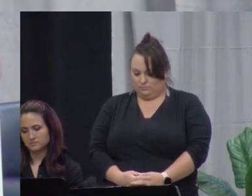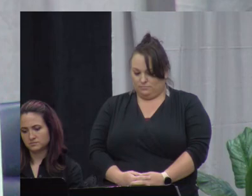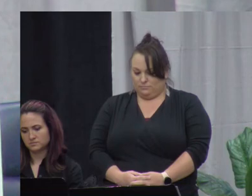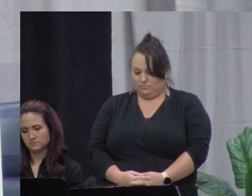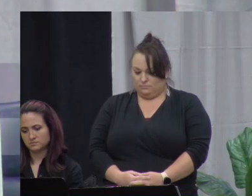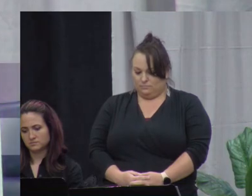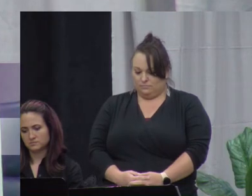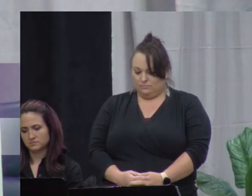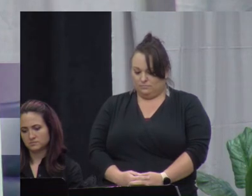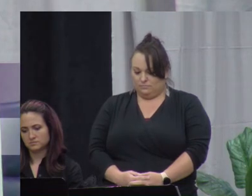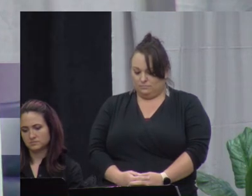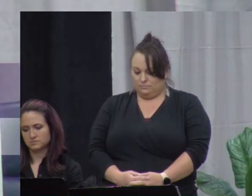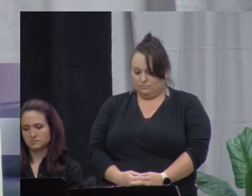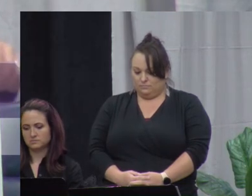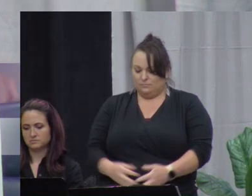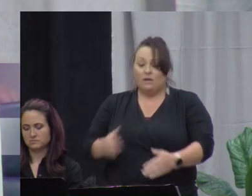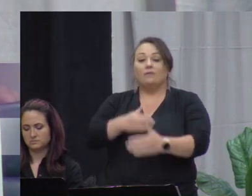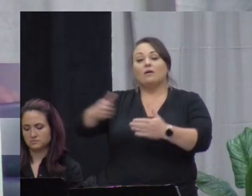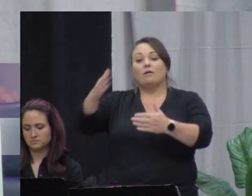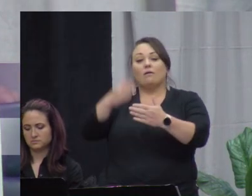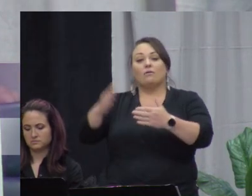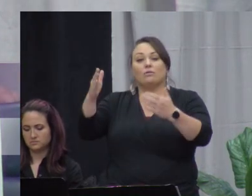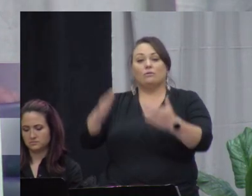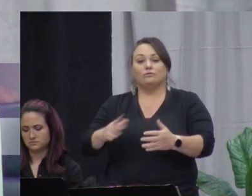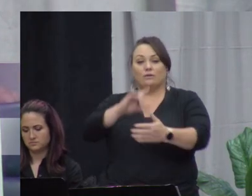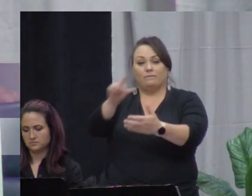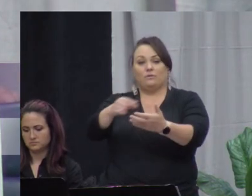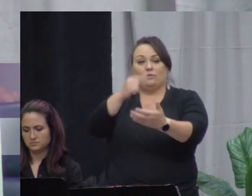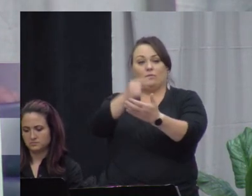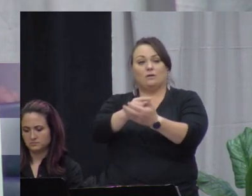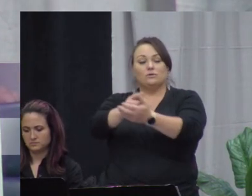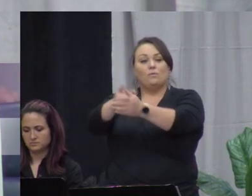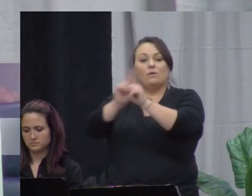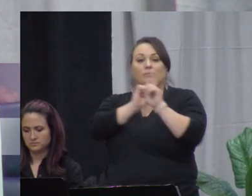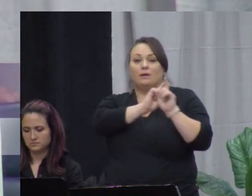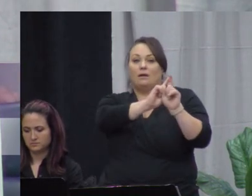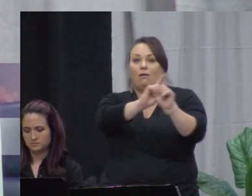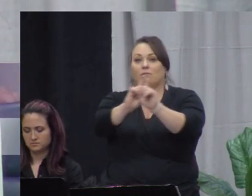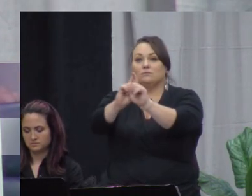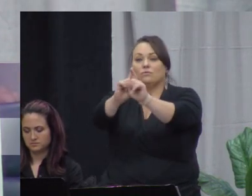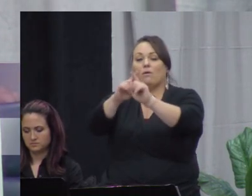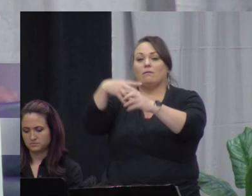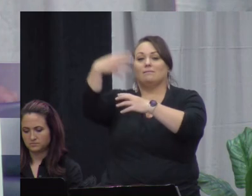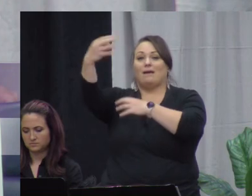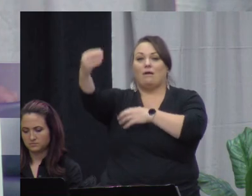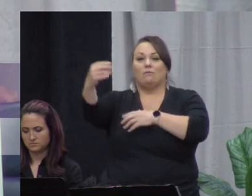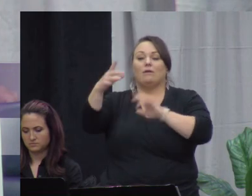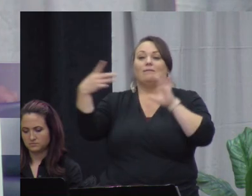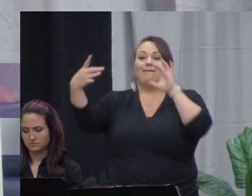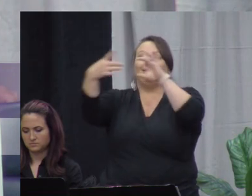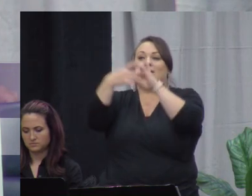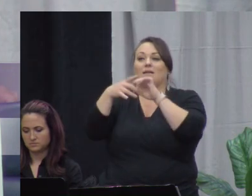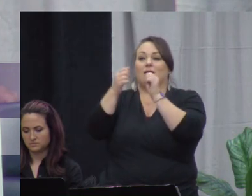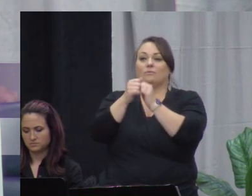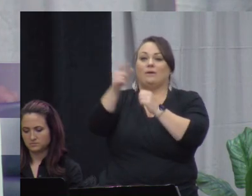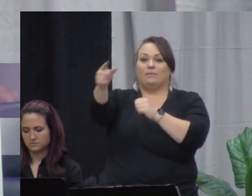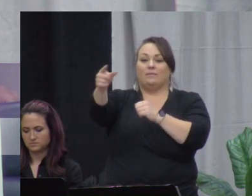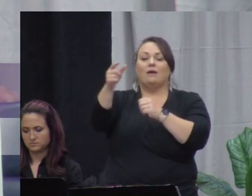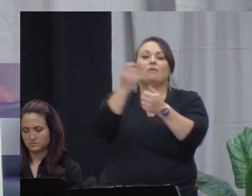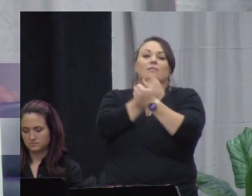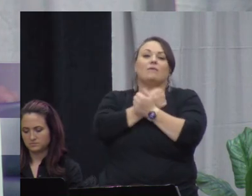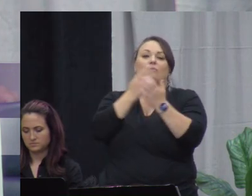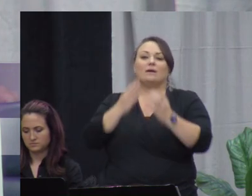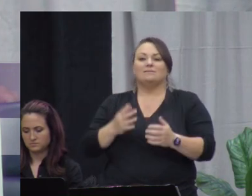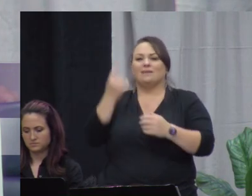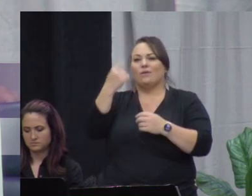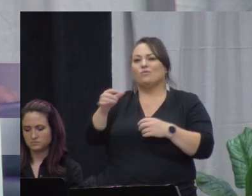Upon conclusion of the commencement ceremony, graduates will be escorted out. They will be united with their loved ones in the greeting area just in front